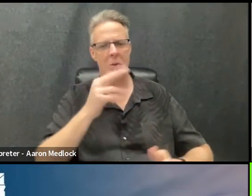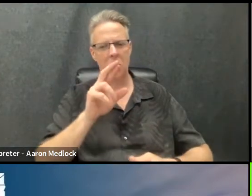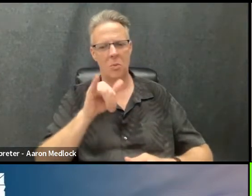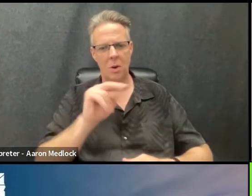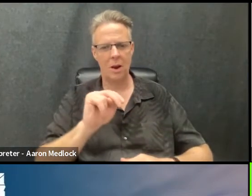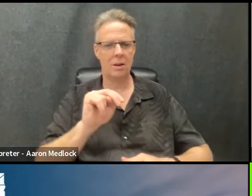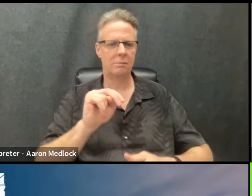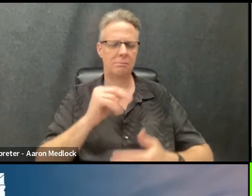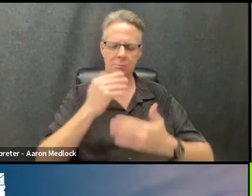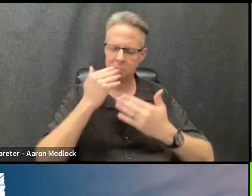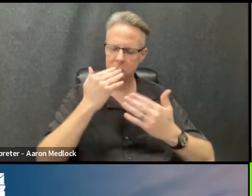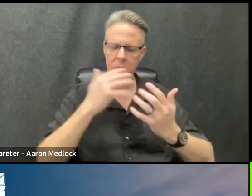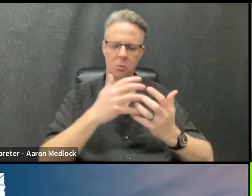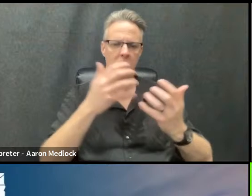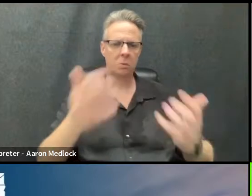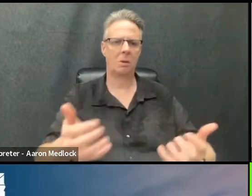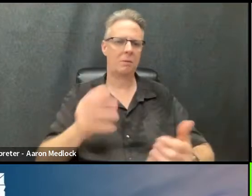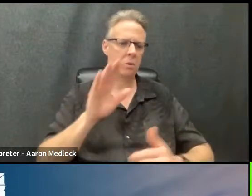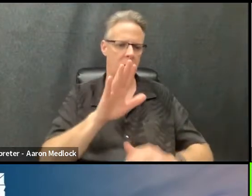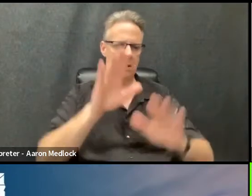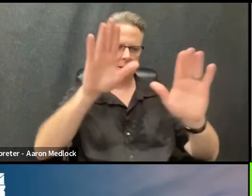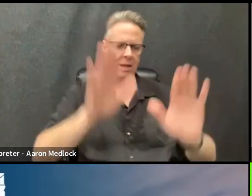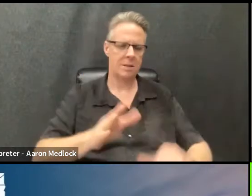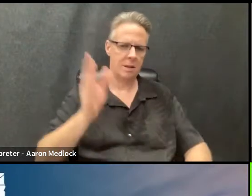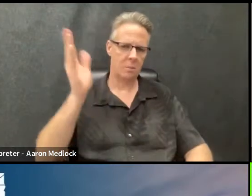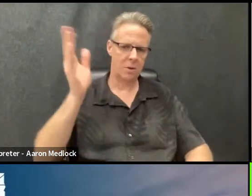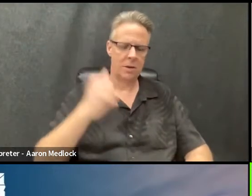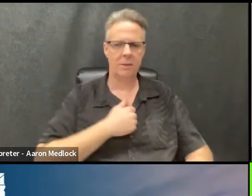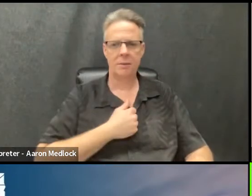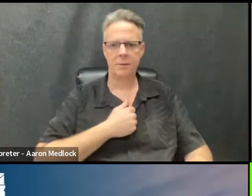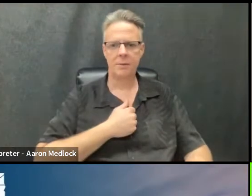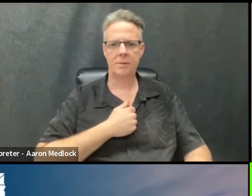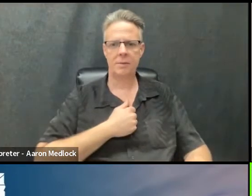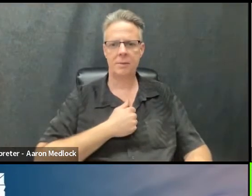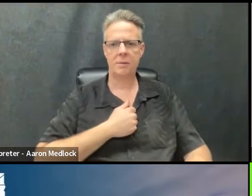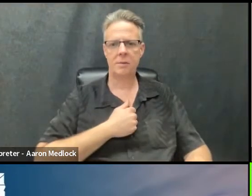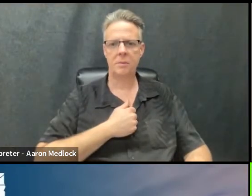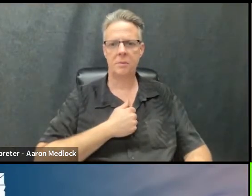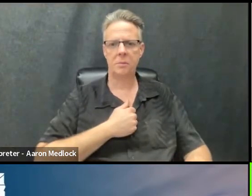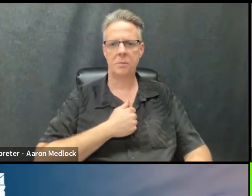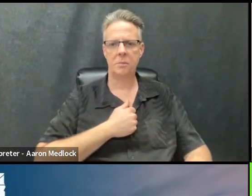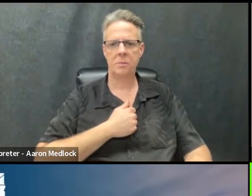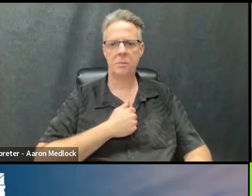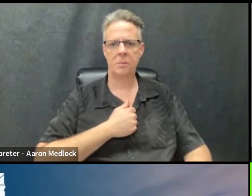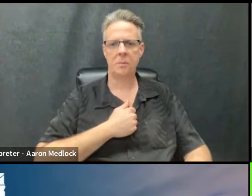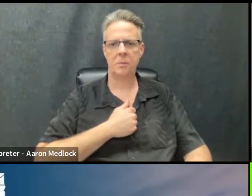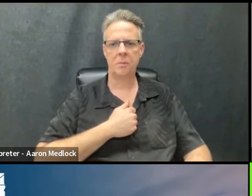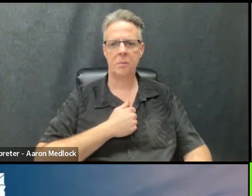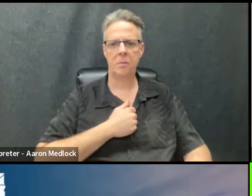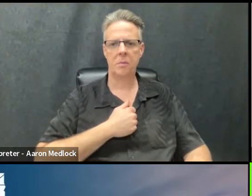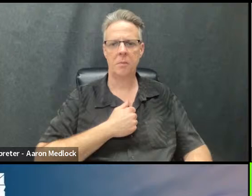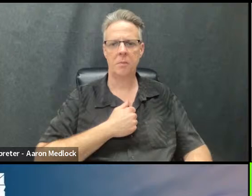for your excellent presentation. And I think that